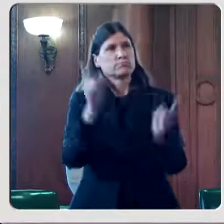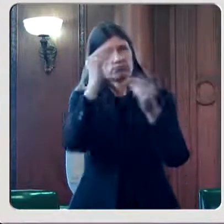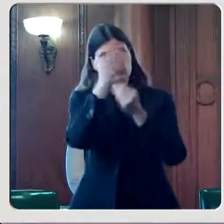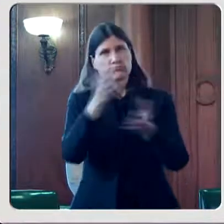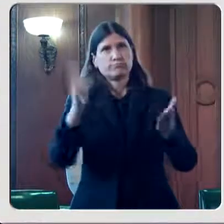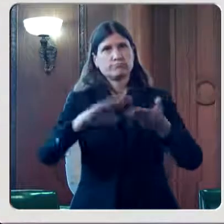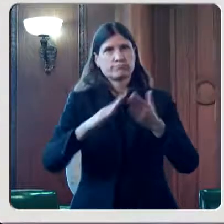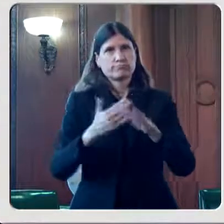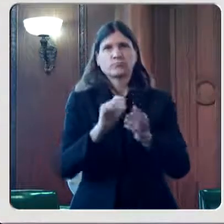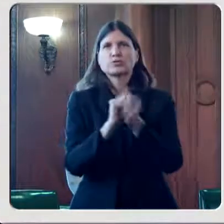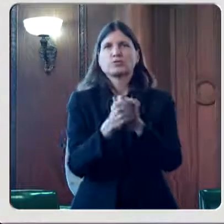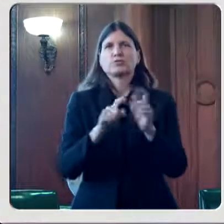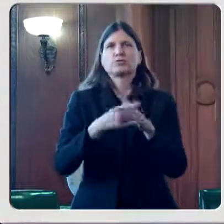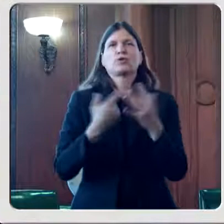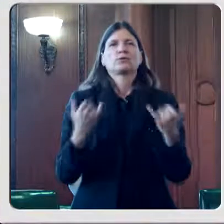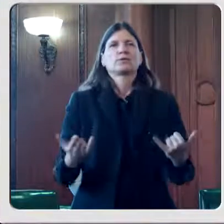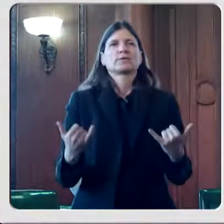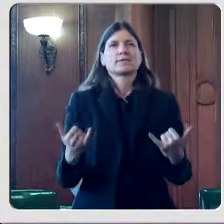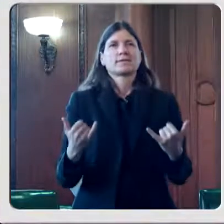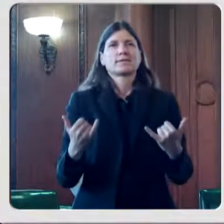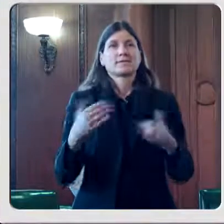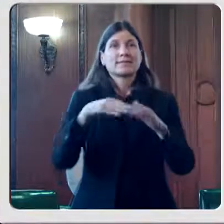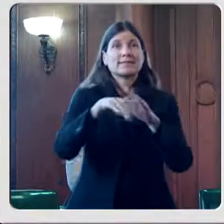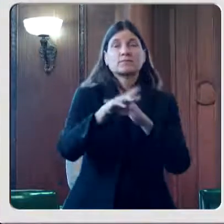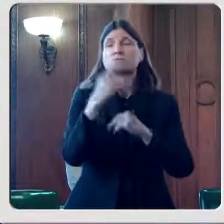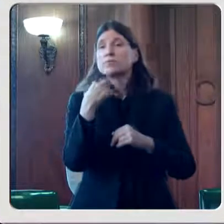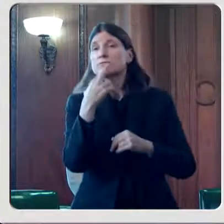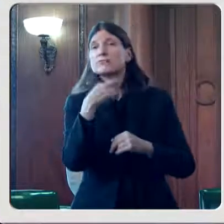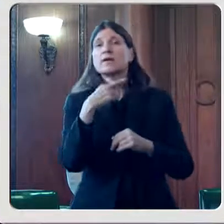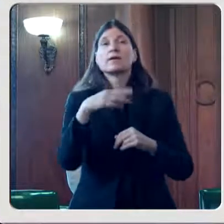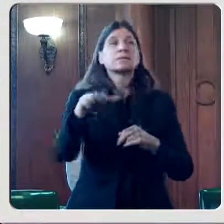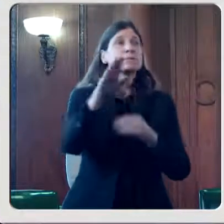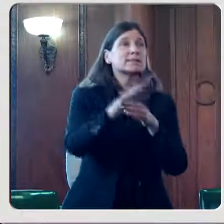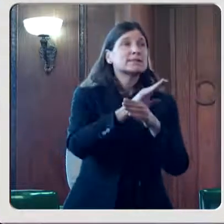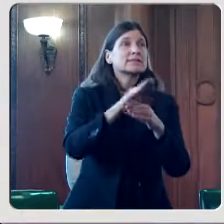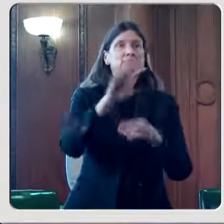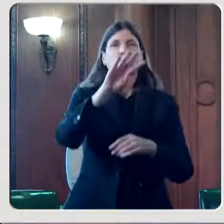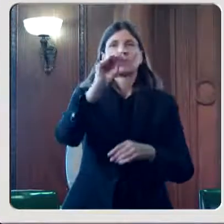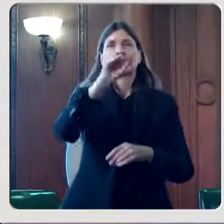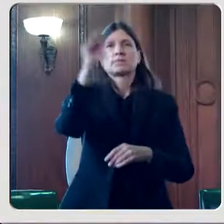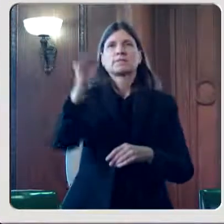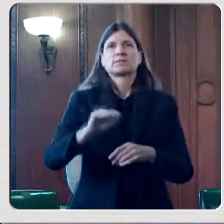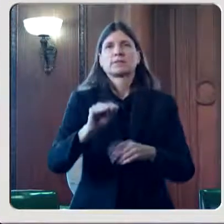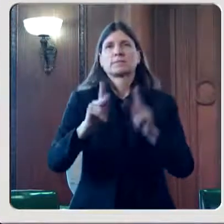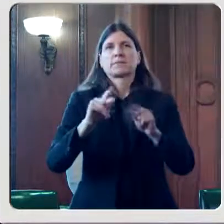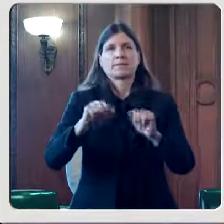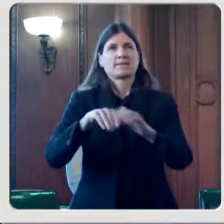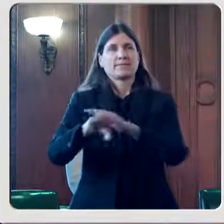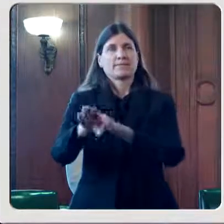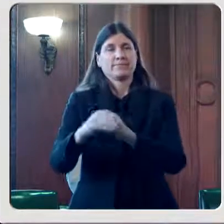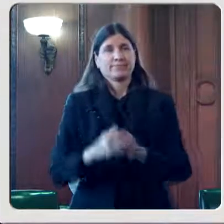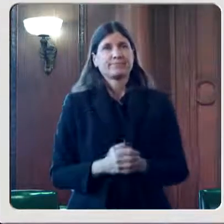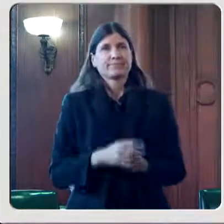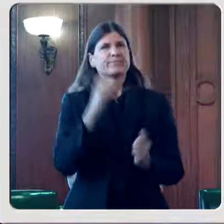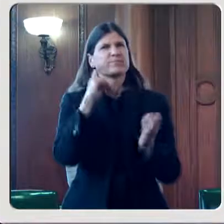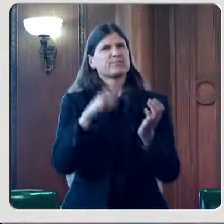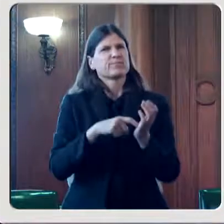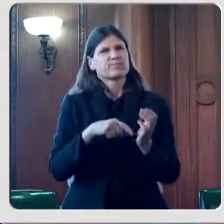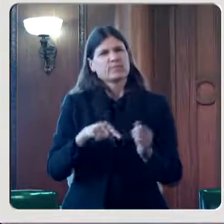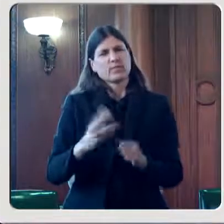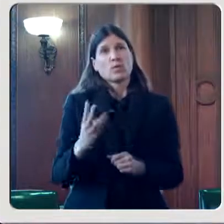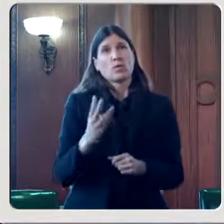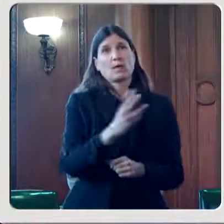seeing declining cases, but not quite as fast as the rest of the state. As a result, we are second highest in the rate of new